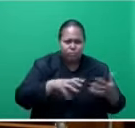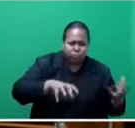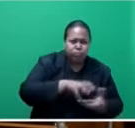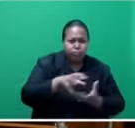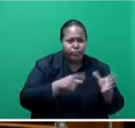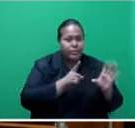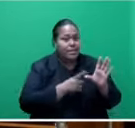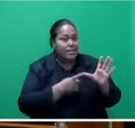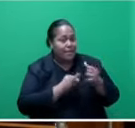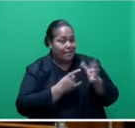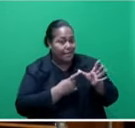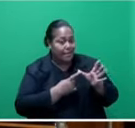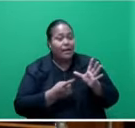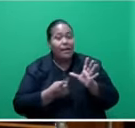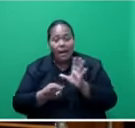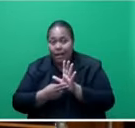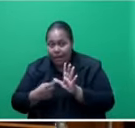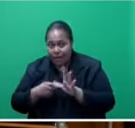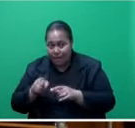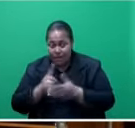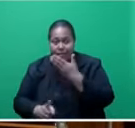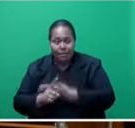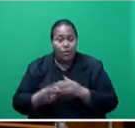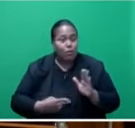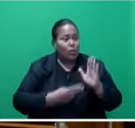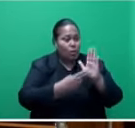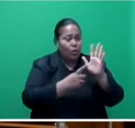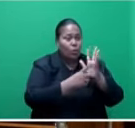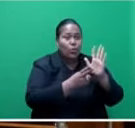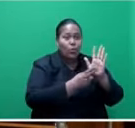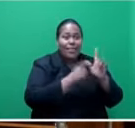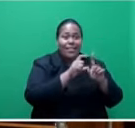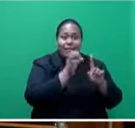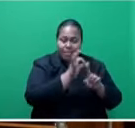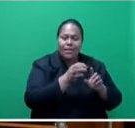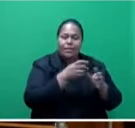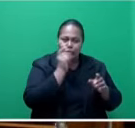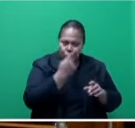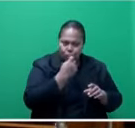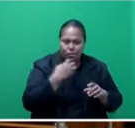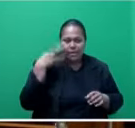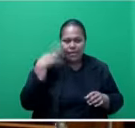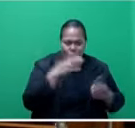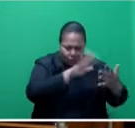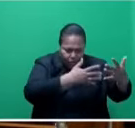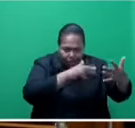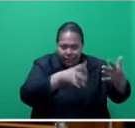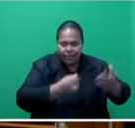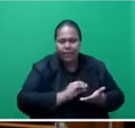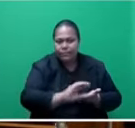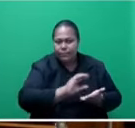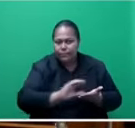Ana, especially in the north. Through the NDP, we'll be processing applications and releasing funds soon. Mr. Speaker, sir, we've been